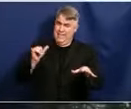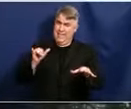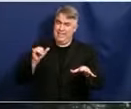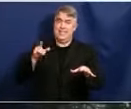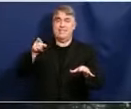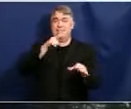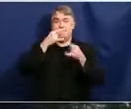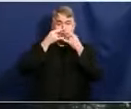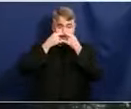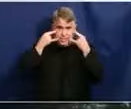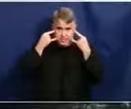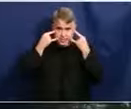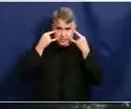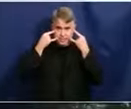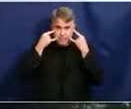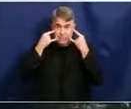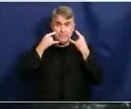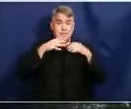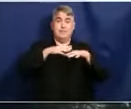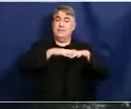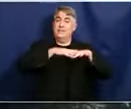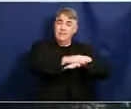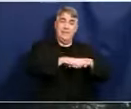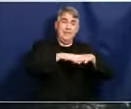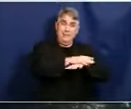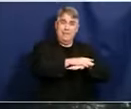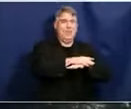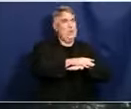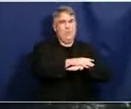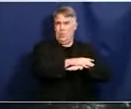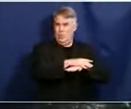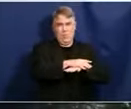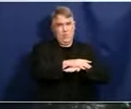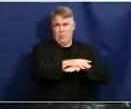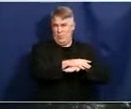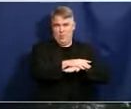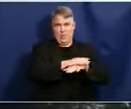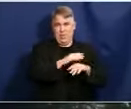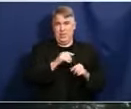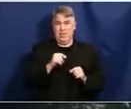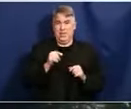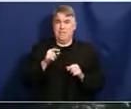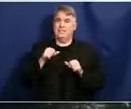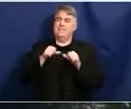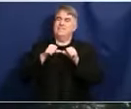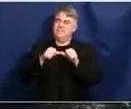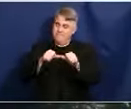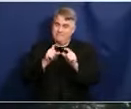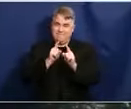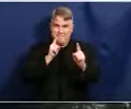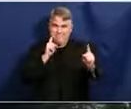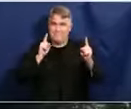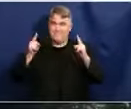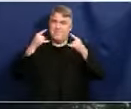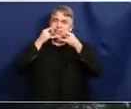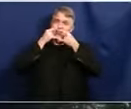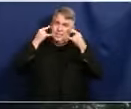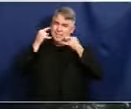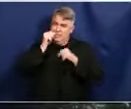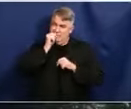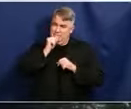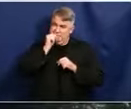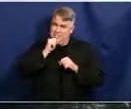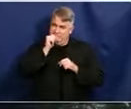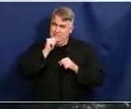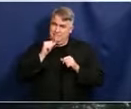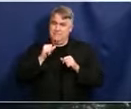settings. Let's not change our trajectory. Let's keep our trajectory going where it's going. But we know it's been a long year, and we're pleased to be in